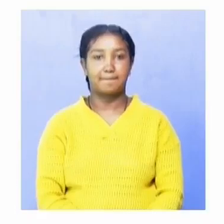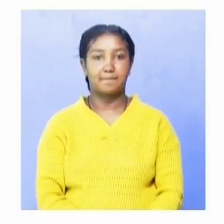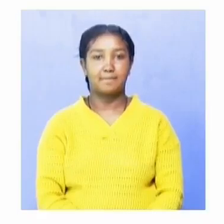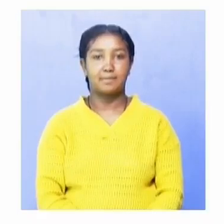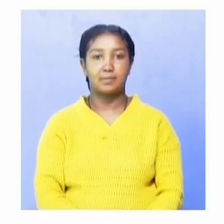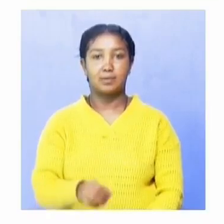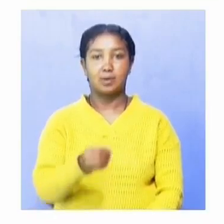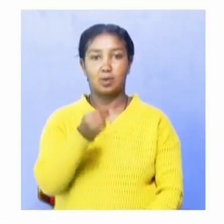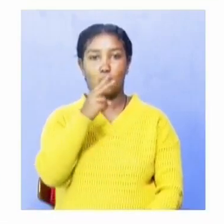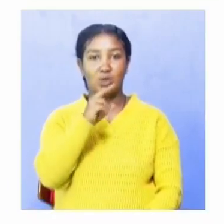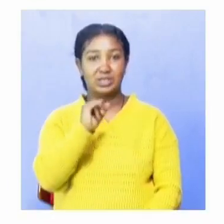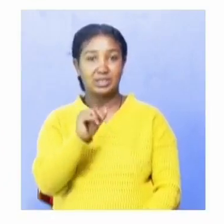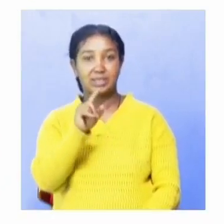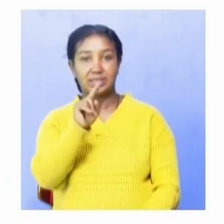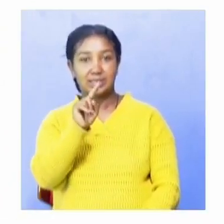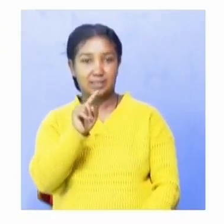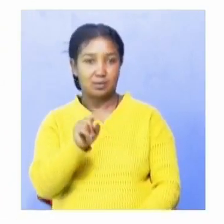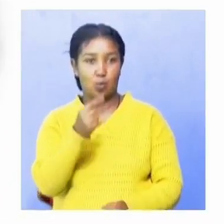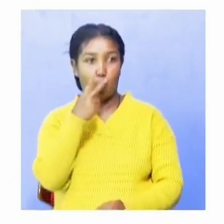Watching TV with